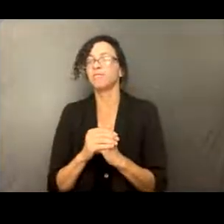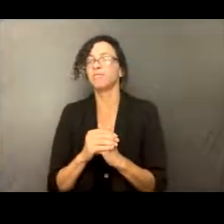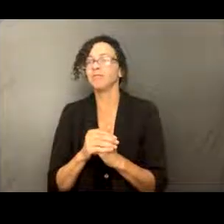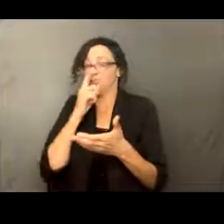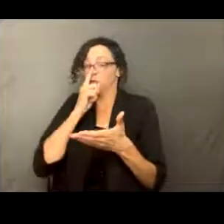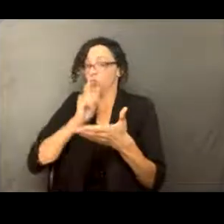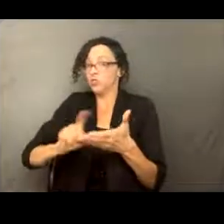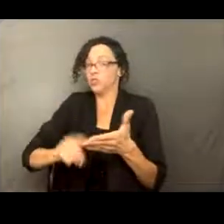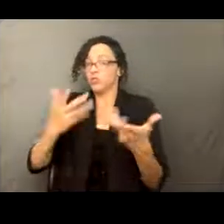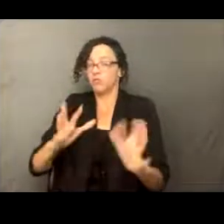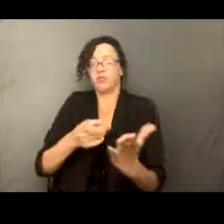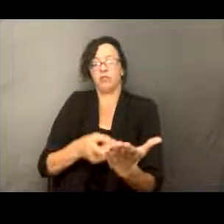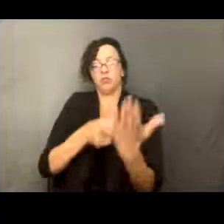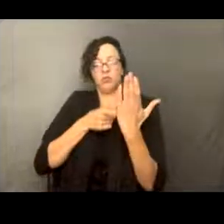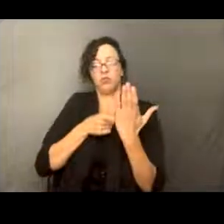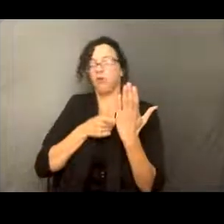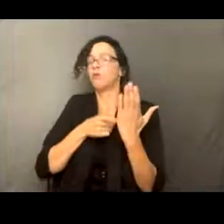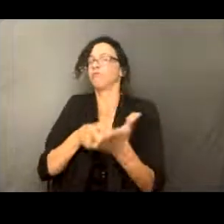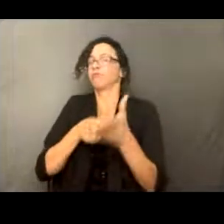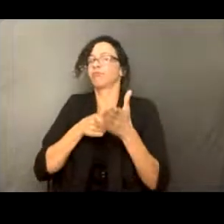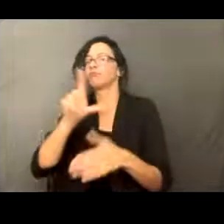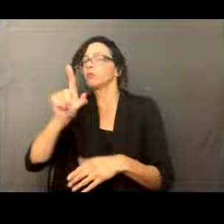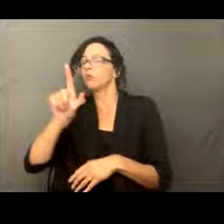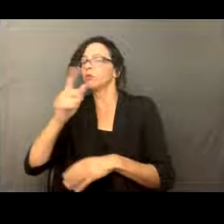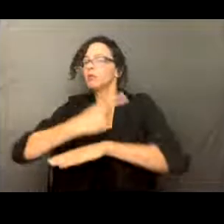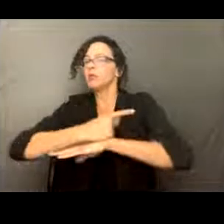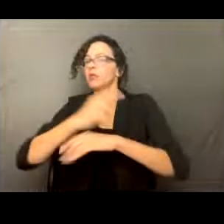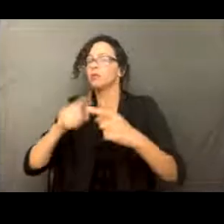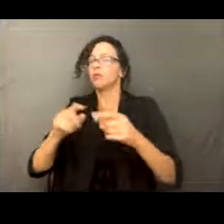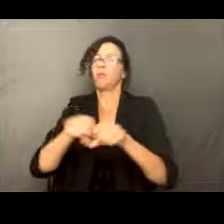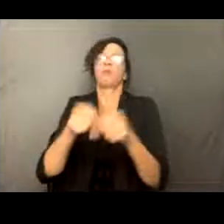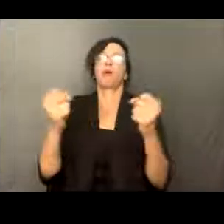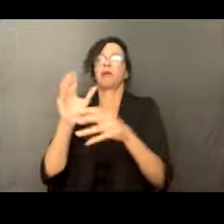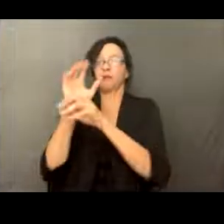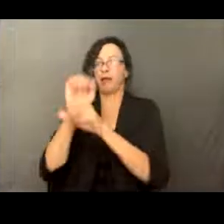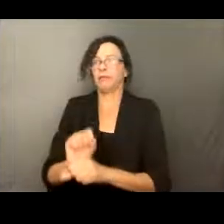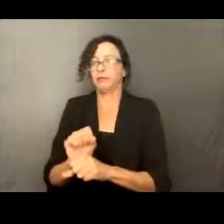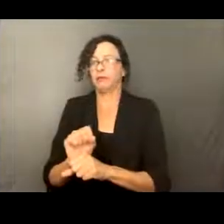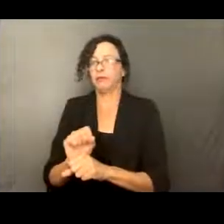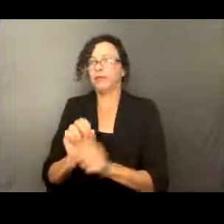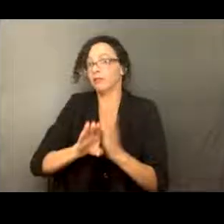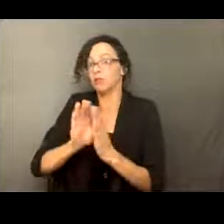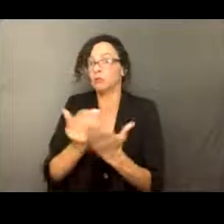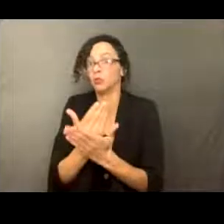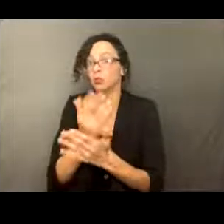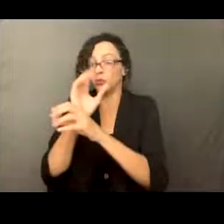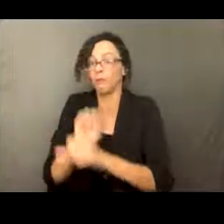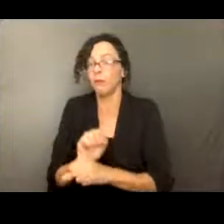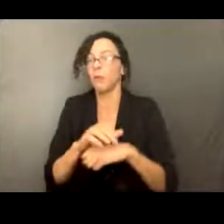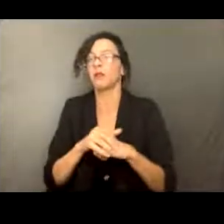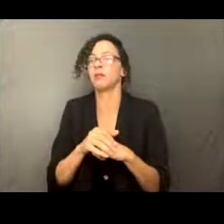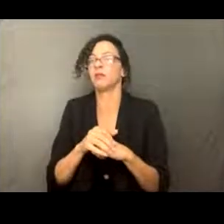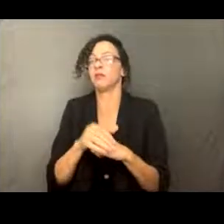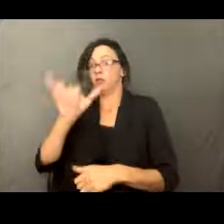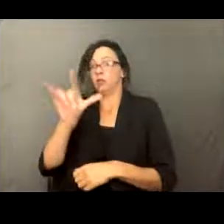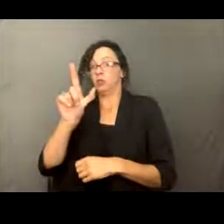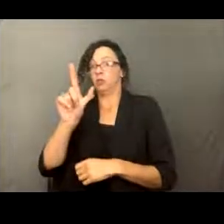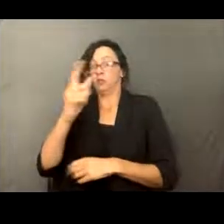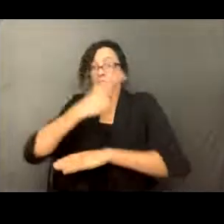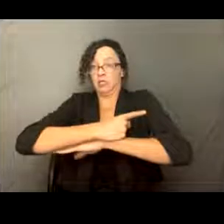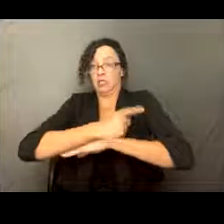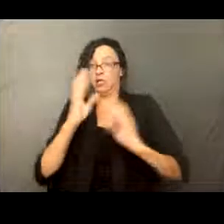this 21-day equity challenge is intended to create an opportunity to explore Caltrans's value of